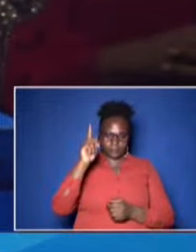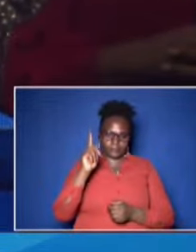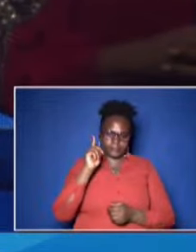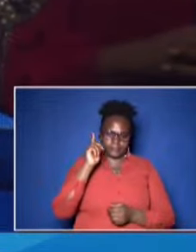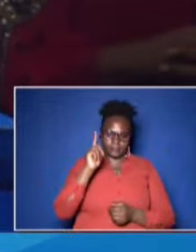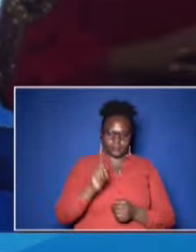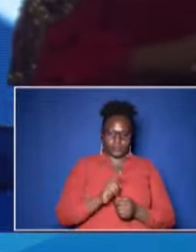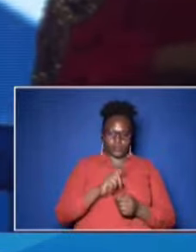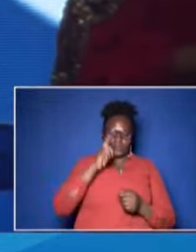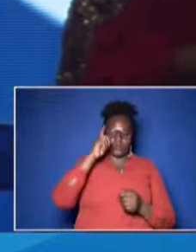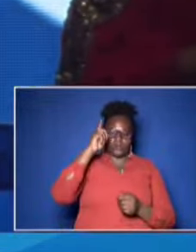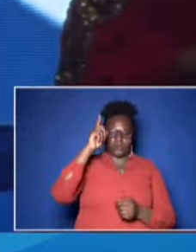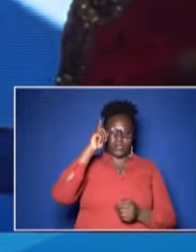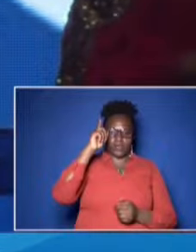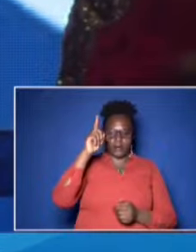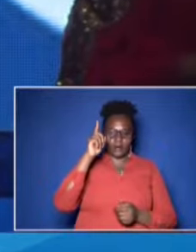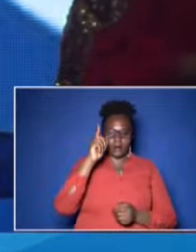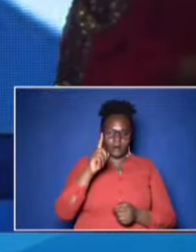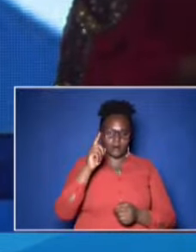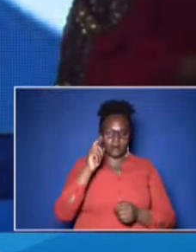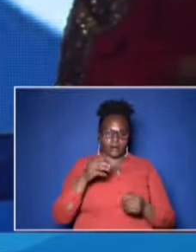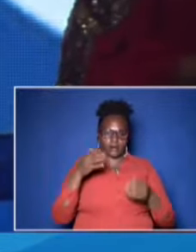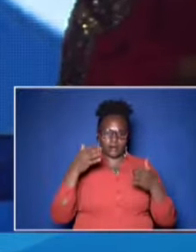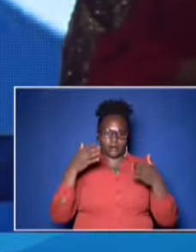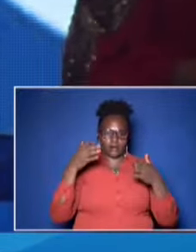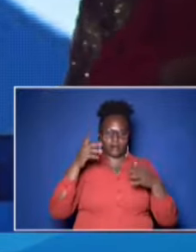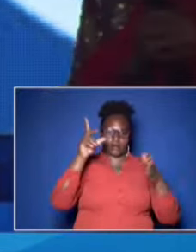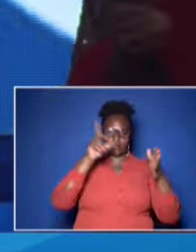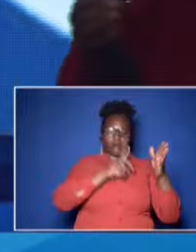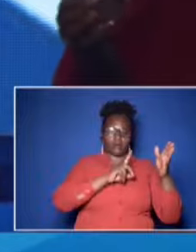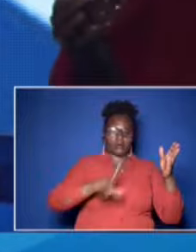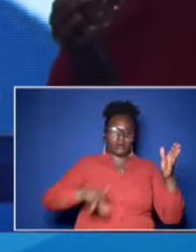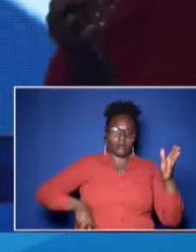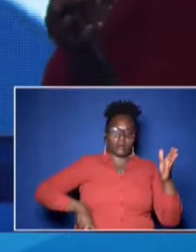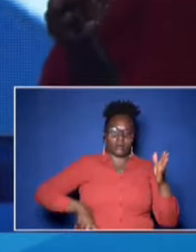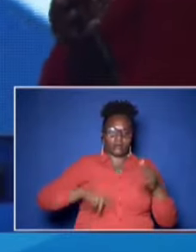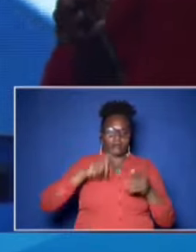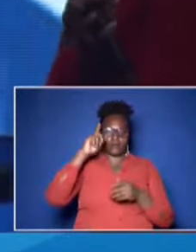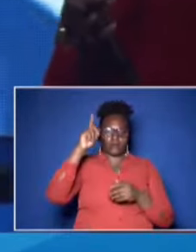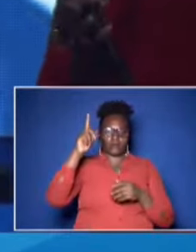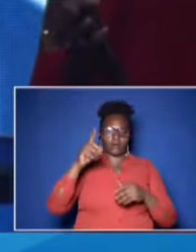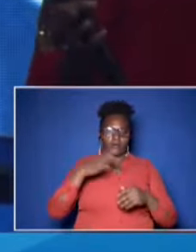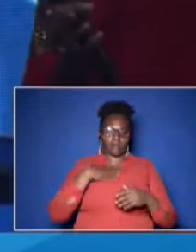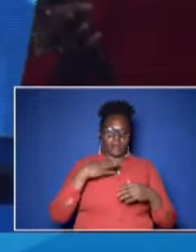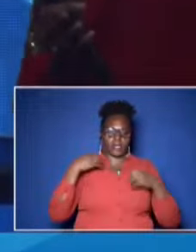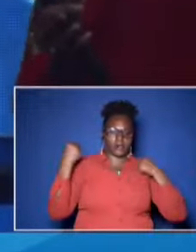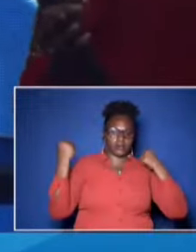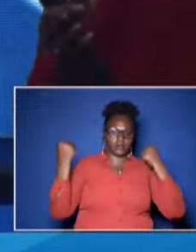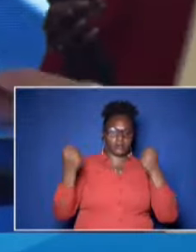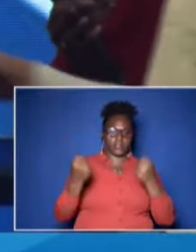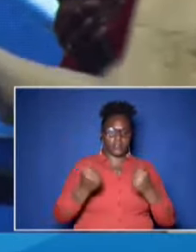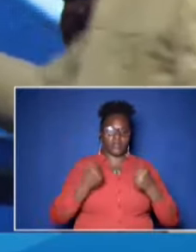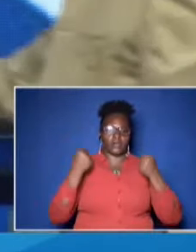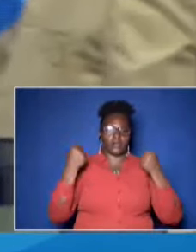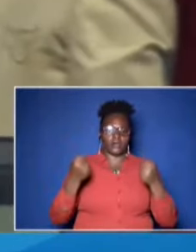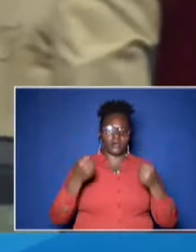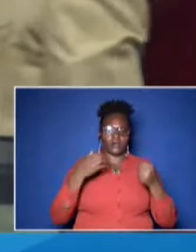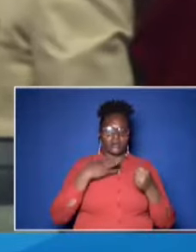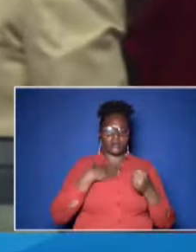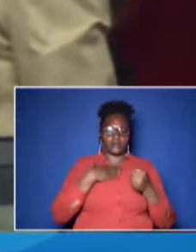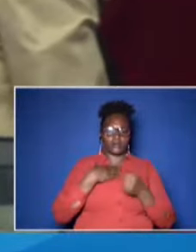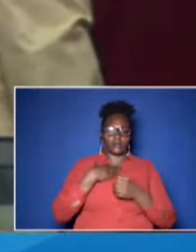part you alone you're my strength my